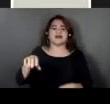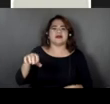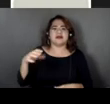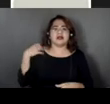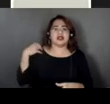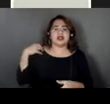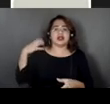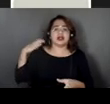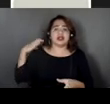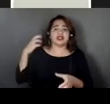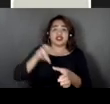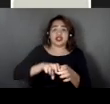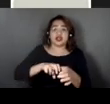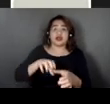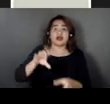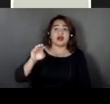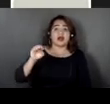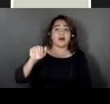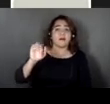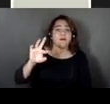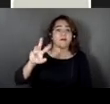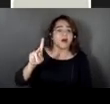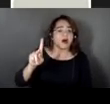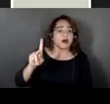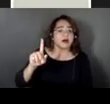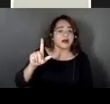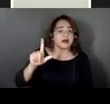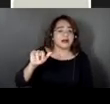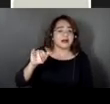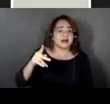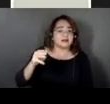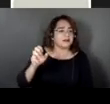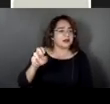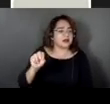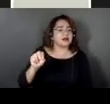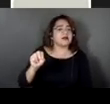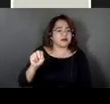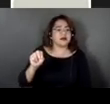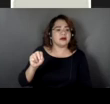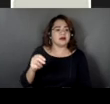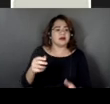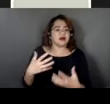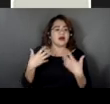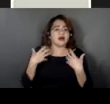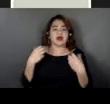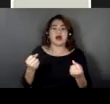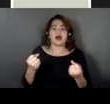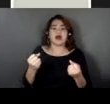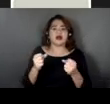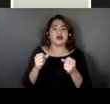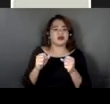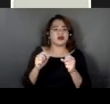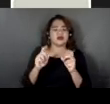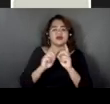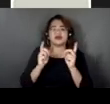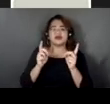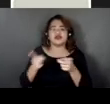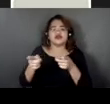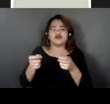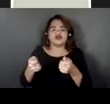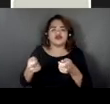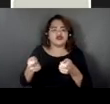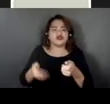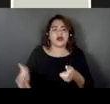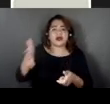urology department, Dr. Mark Litwin, is my co-director in the gender health program. And urology is actually also where a lot of our